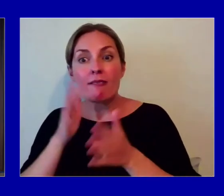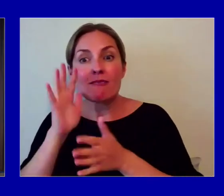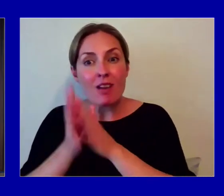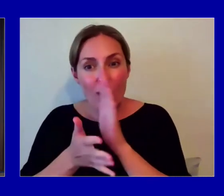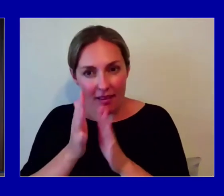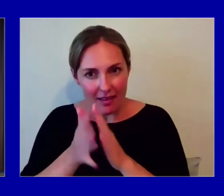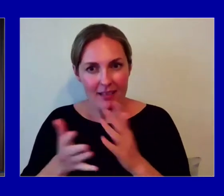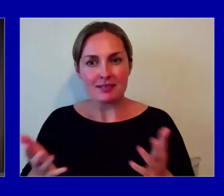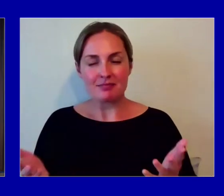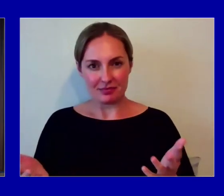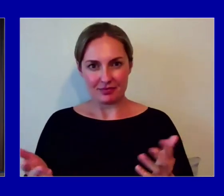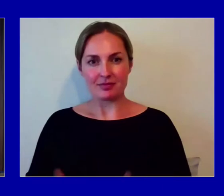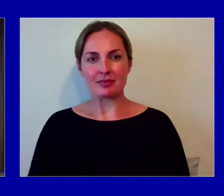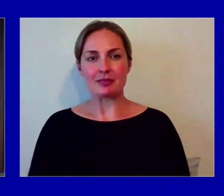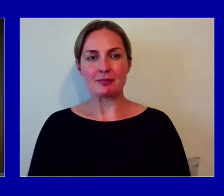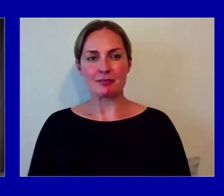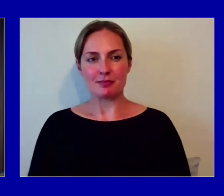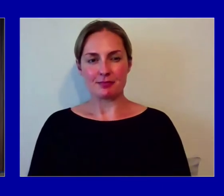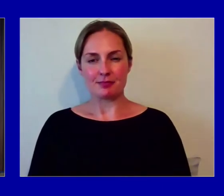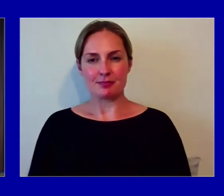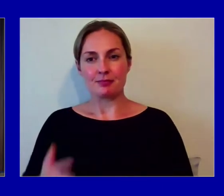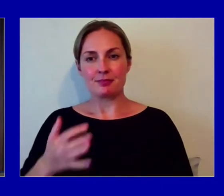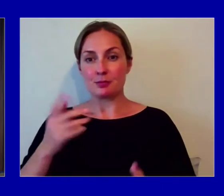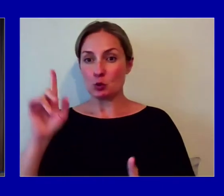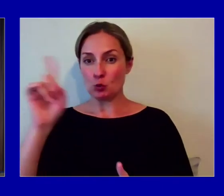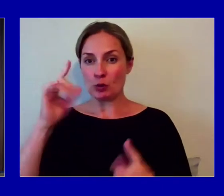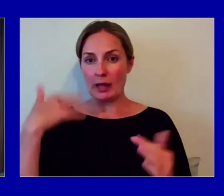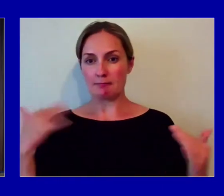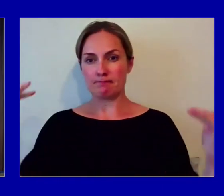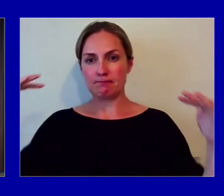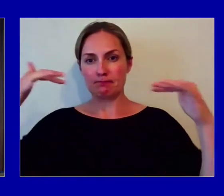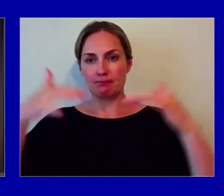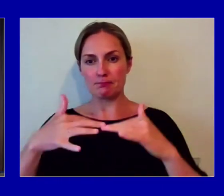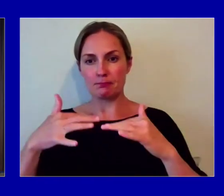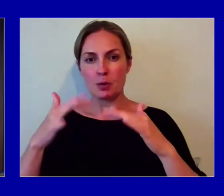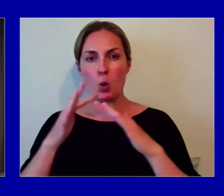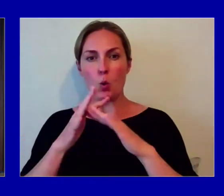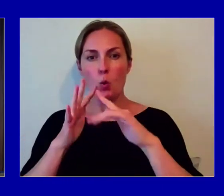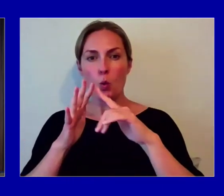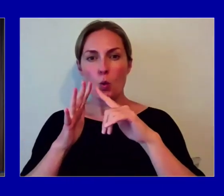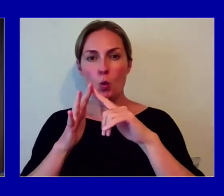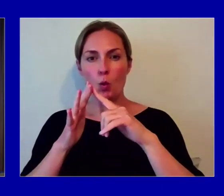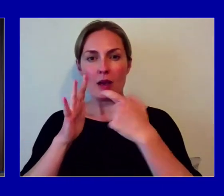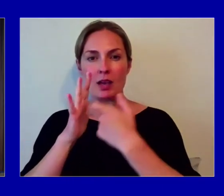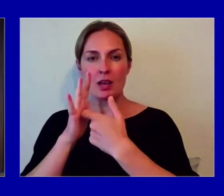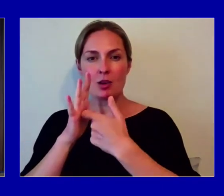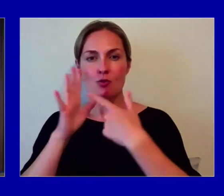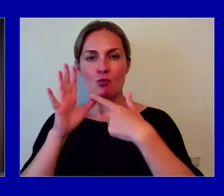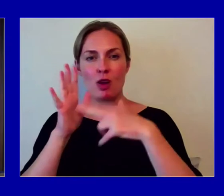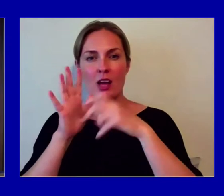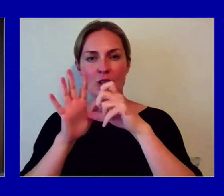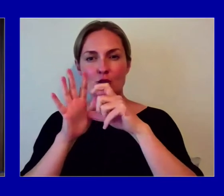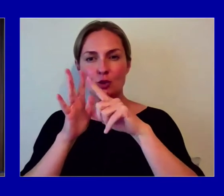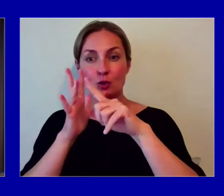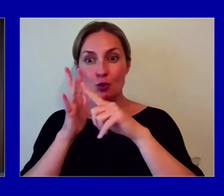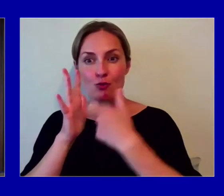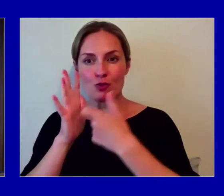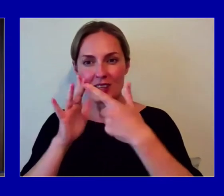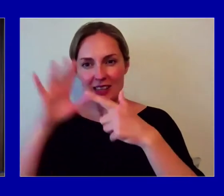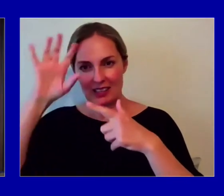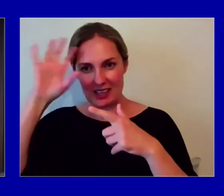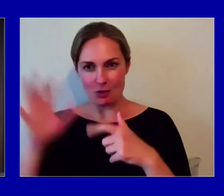So, we're meeting today on Wurundjeri Country, and this morning when I walked to work, I walked